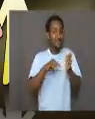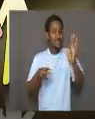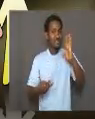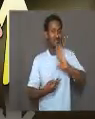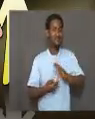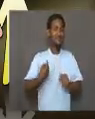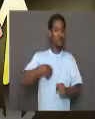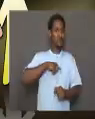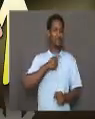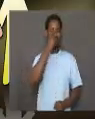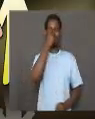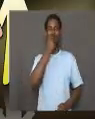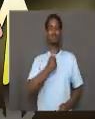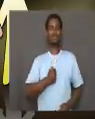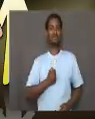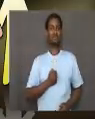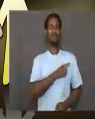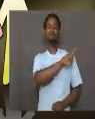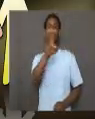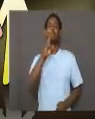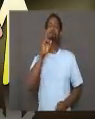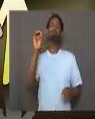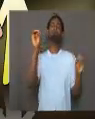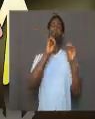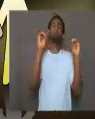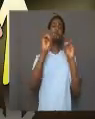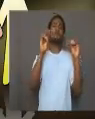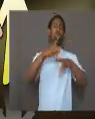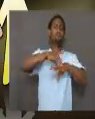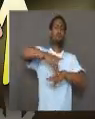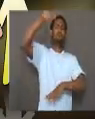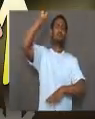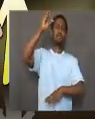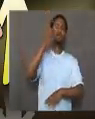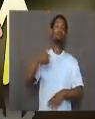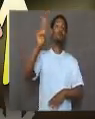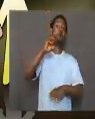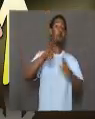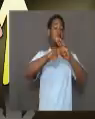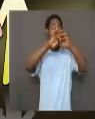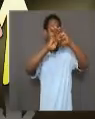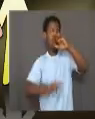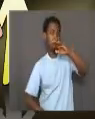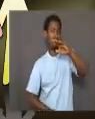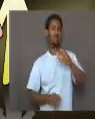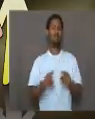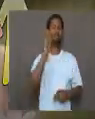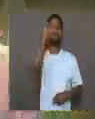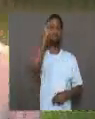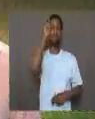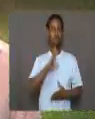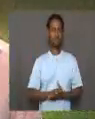that we believe that there are no superior or inferior